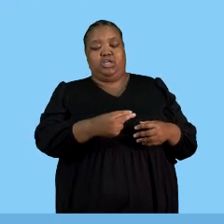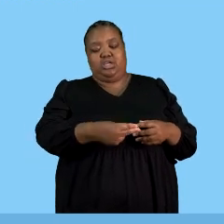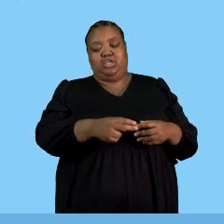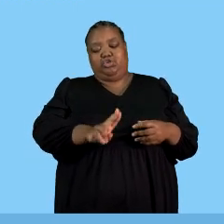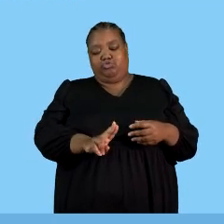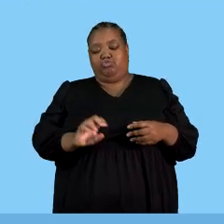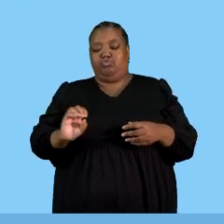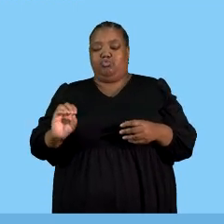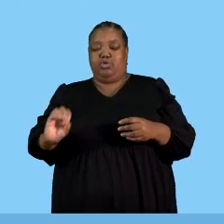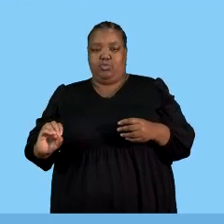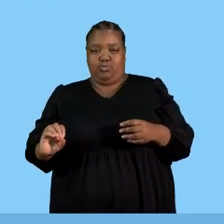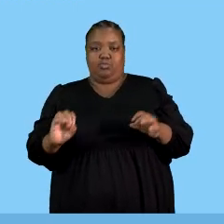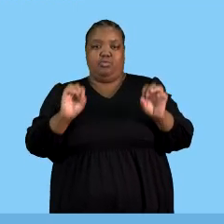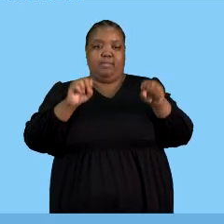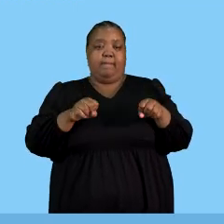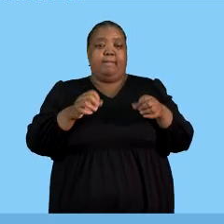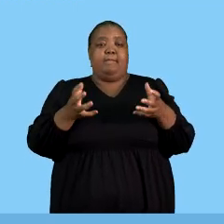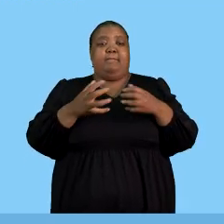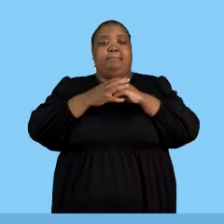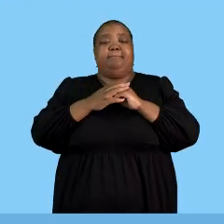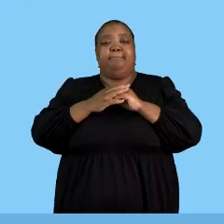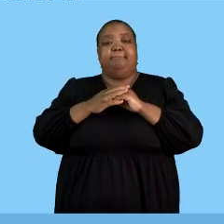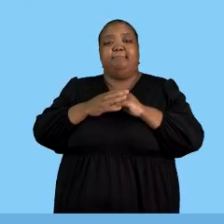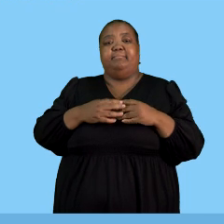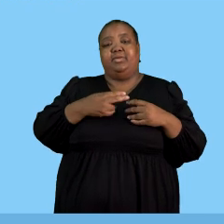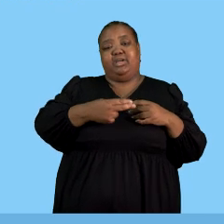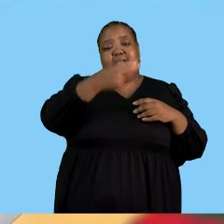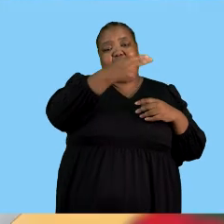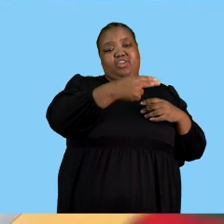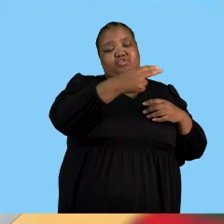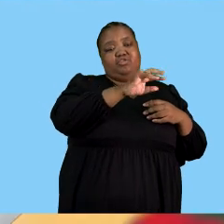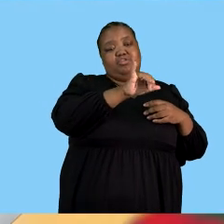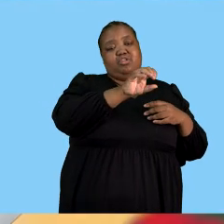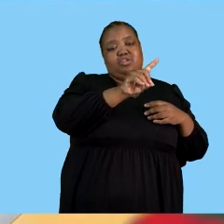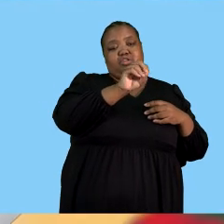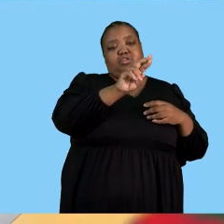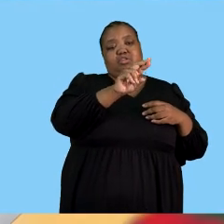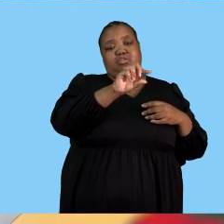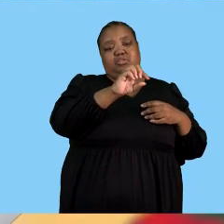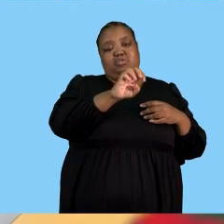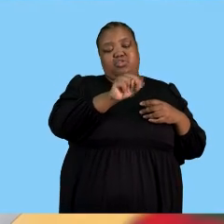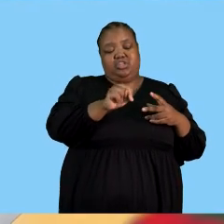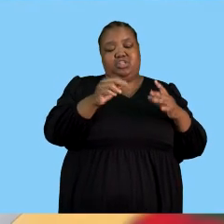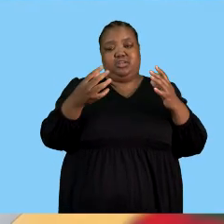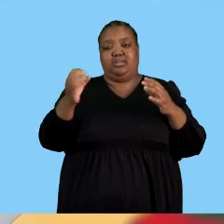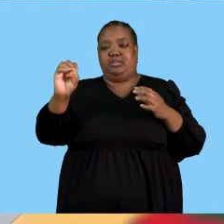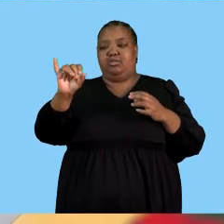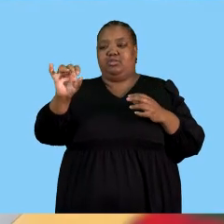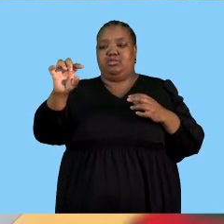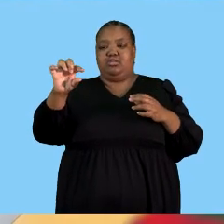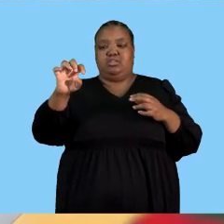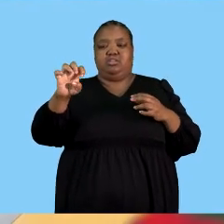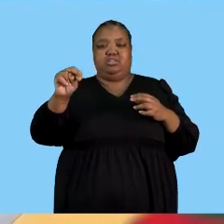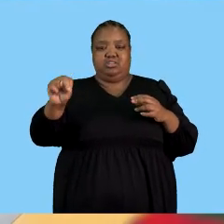and O. So for us to be able to break this compound into the element of hydrogen and the element of oxygen, we need to do